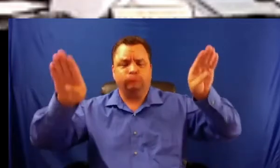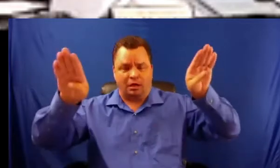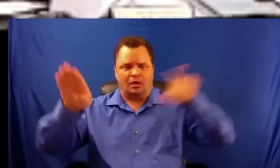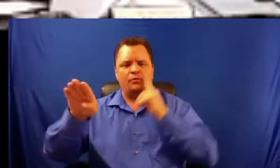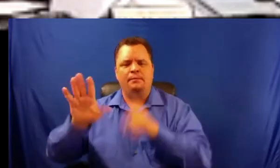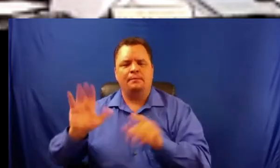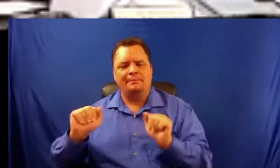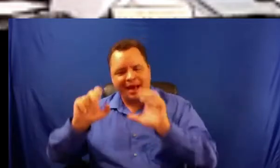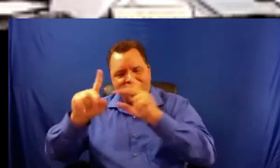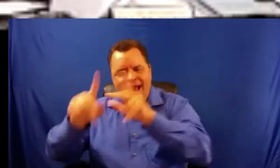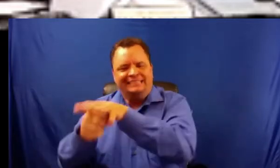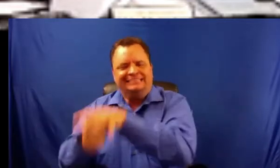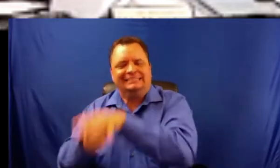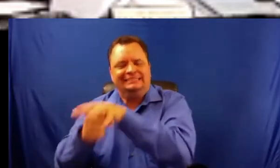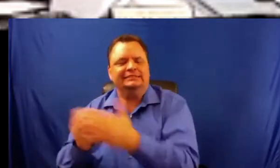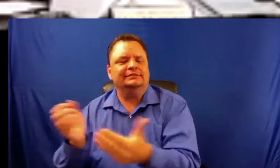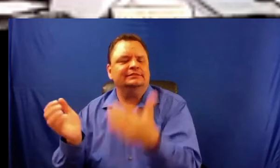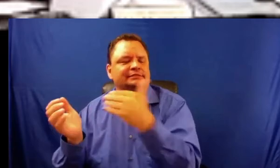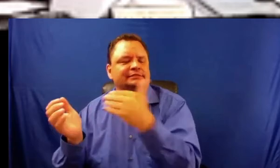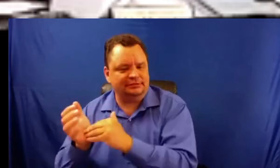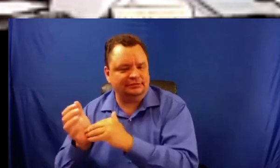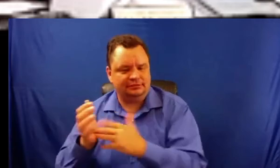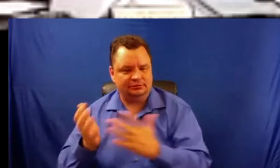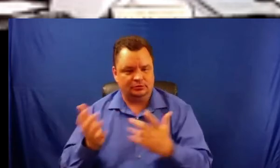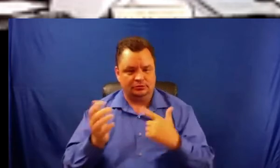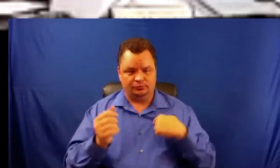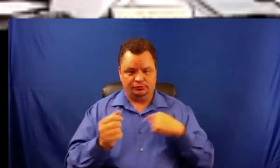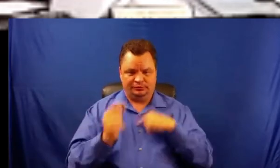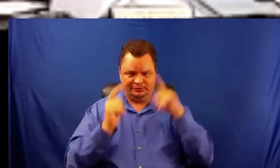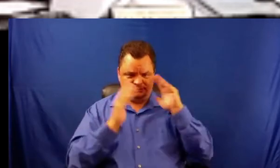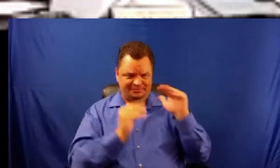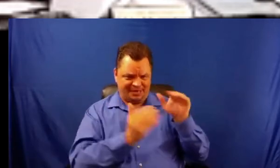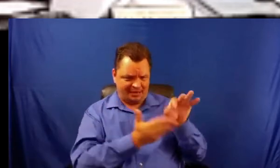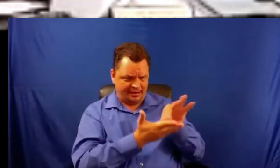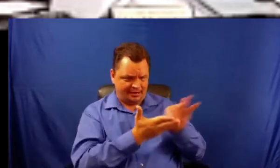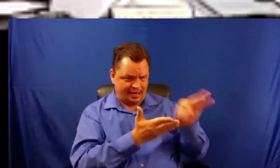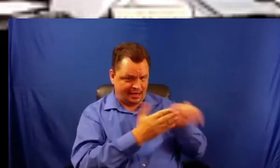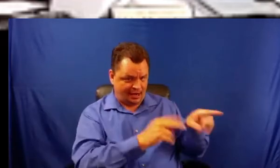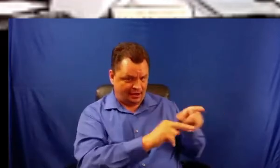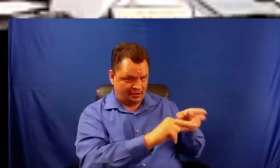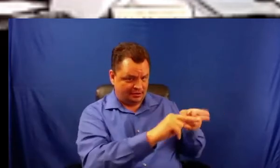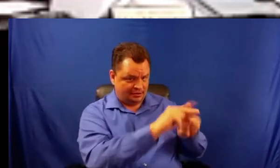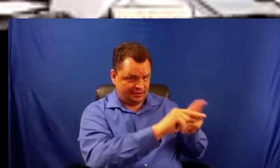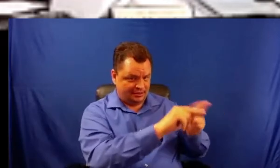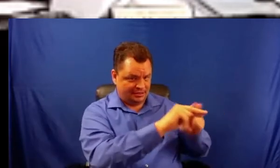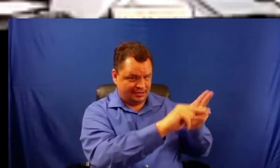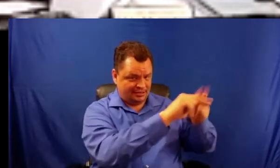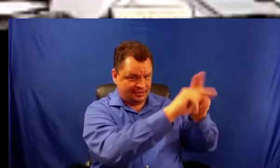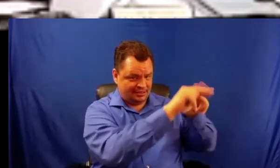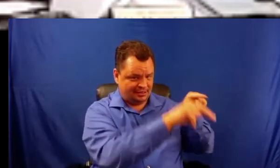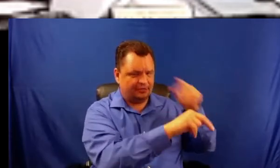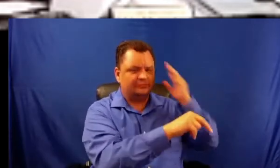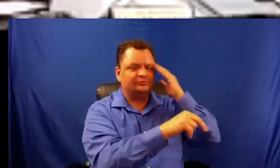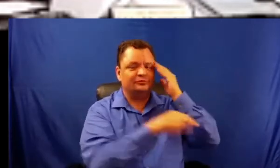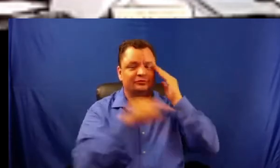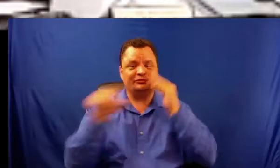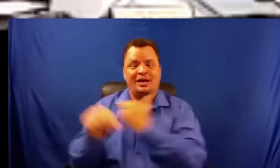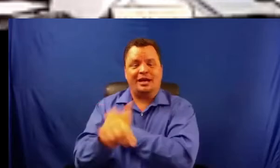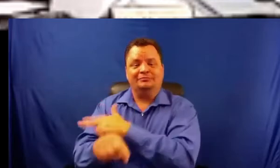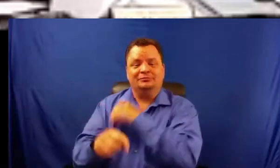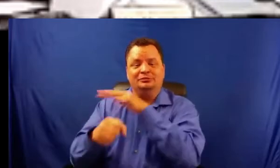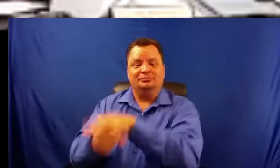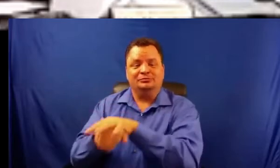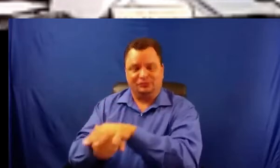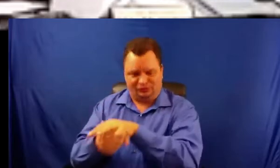would anticipate, as our census is rising, that the pressure from El Paso County on our hospital systems is going to be local, not just